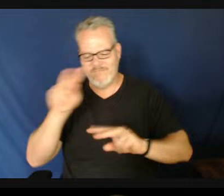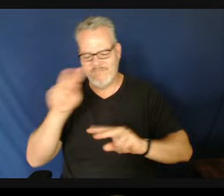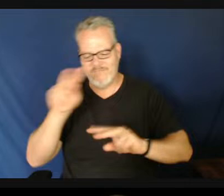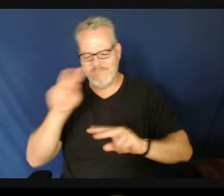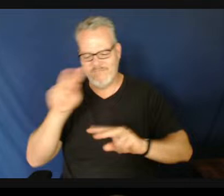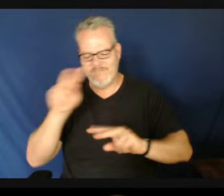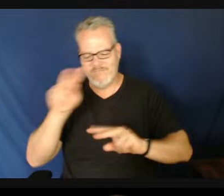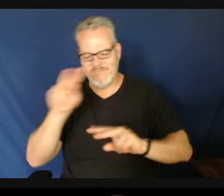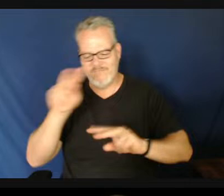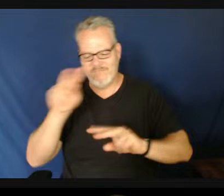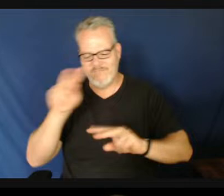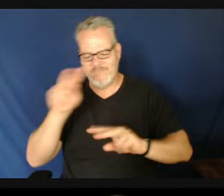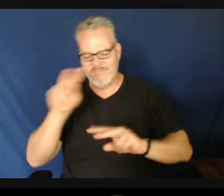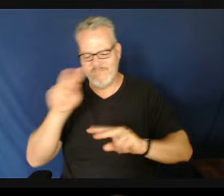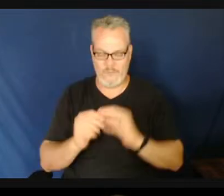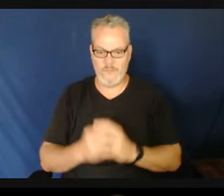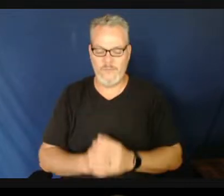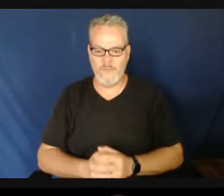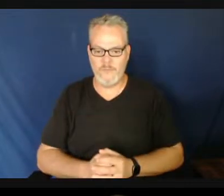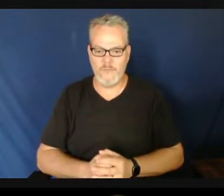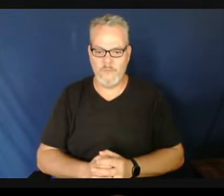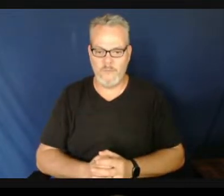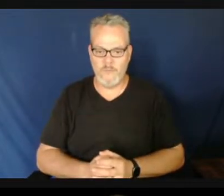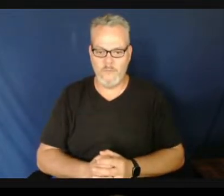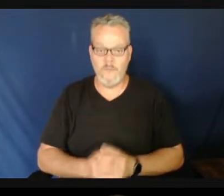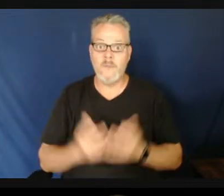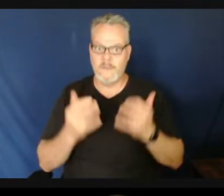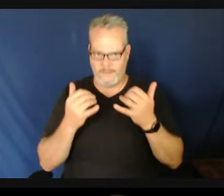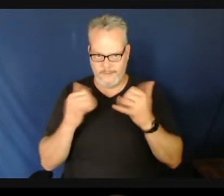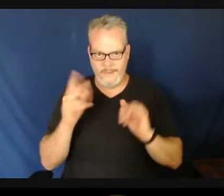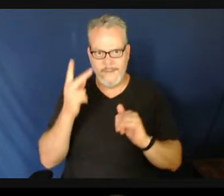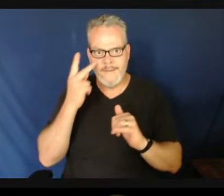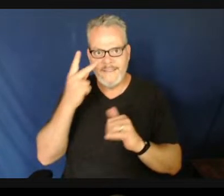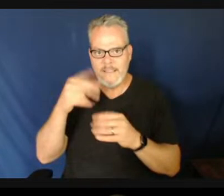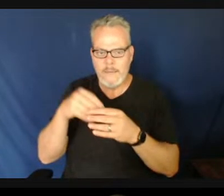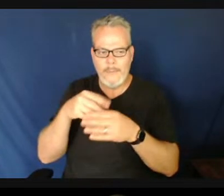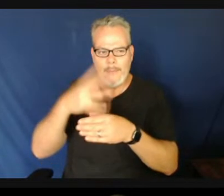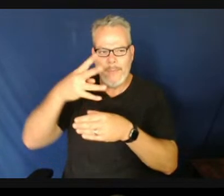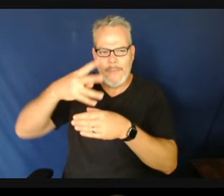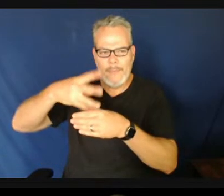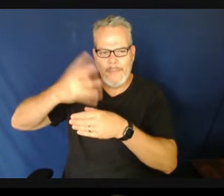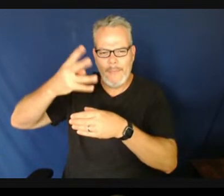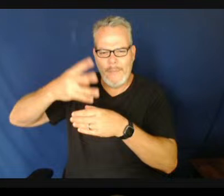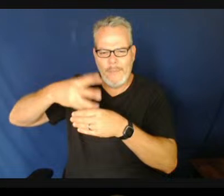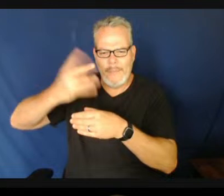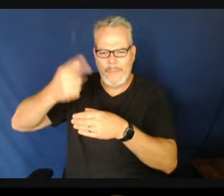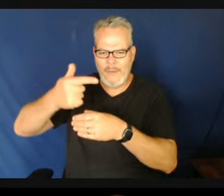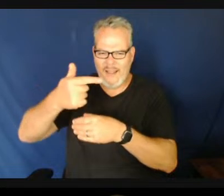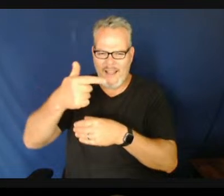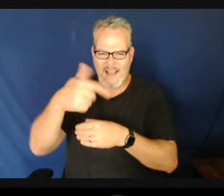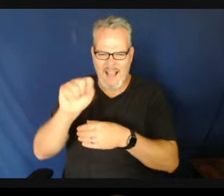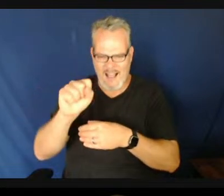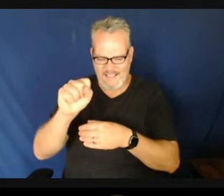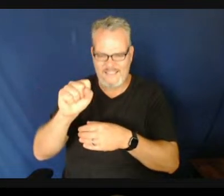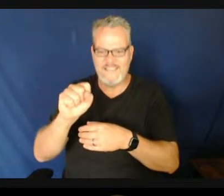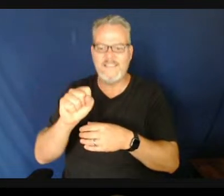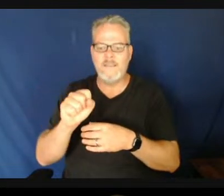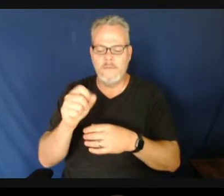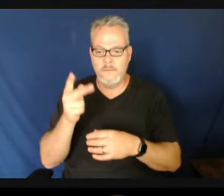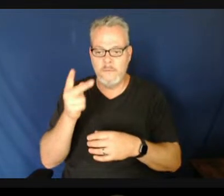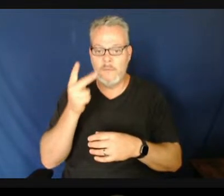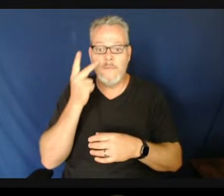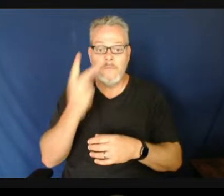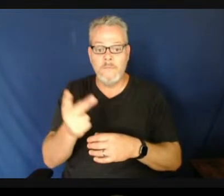So there's a good amount of gas still coming out. We're expecting the post to come with the onset of high fountaining should that